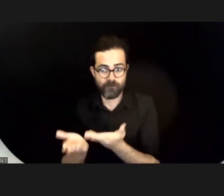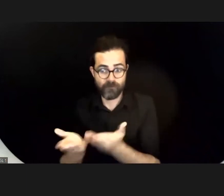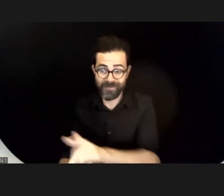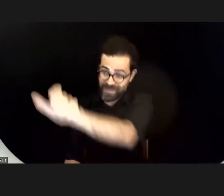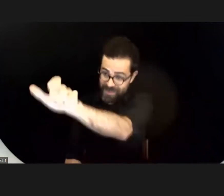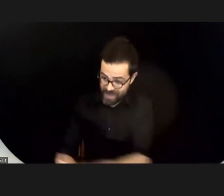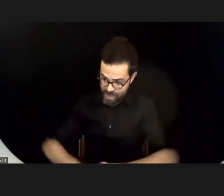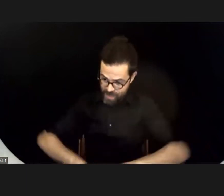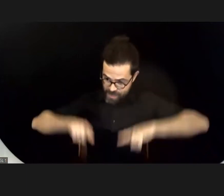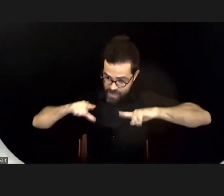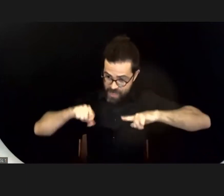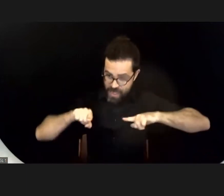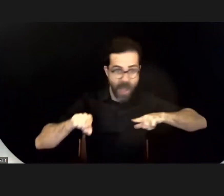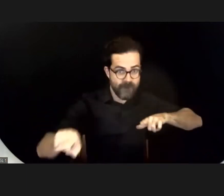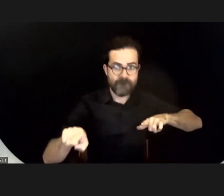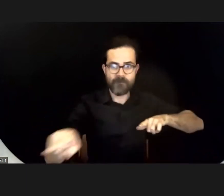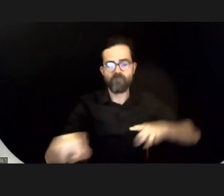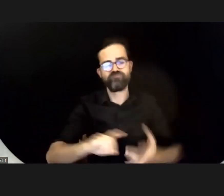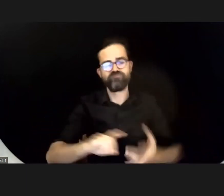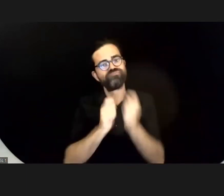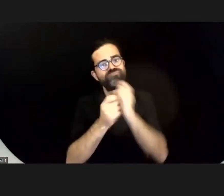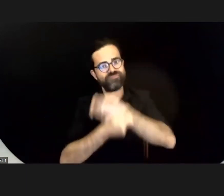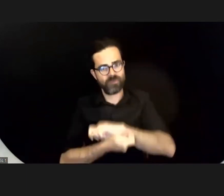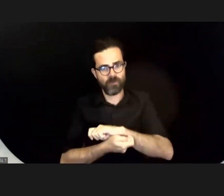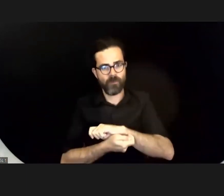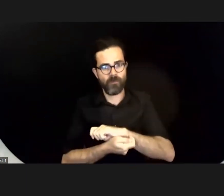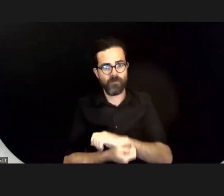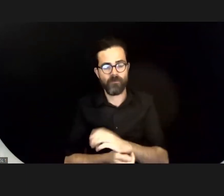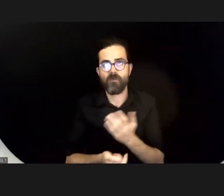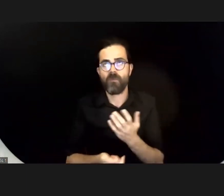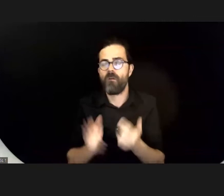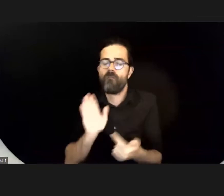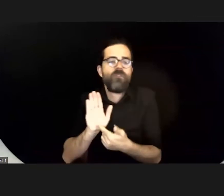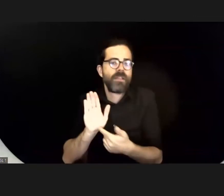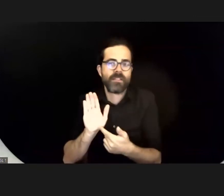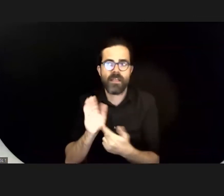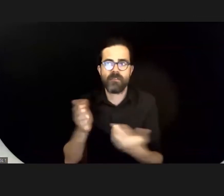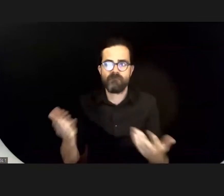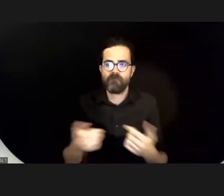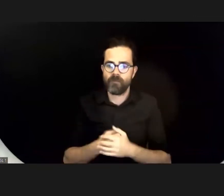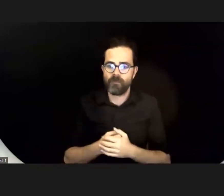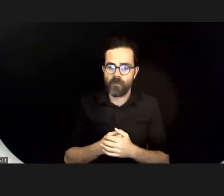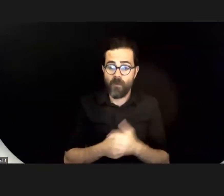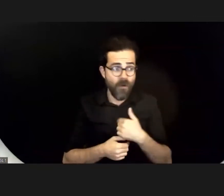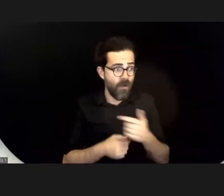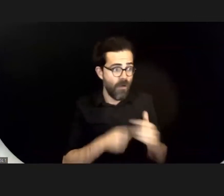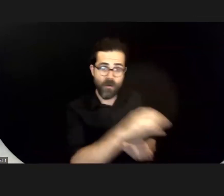For instance, I go to the hairdresser, and then I'll be more